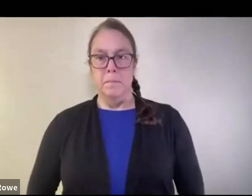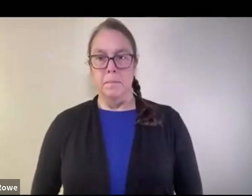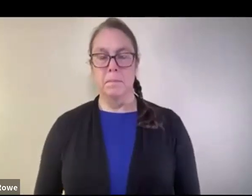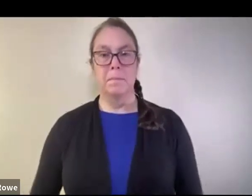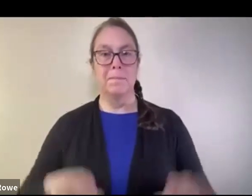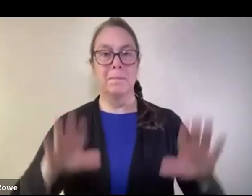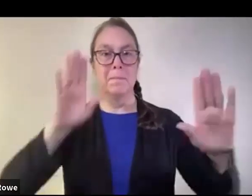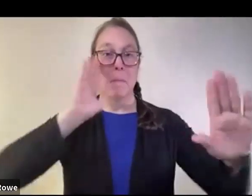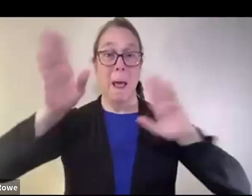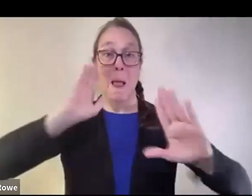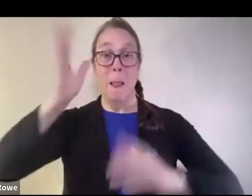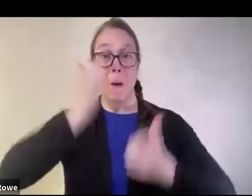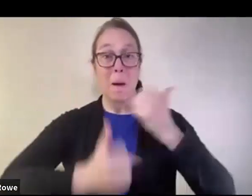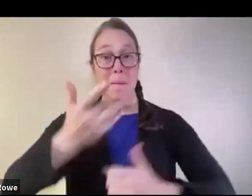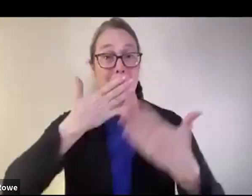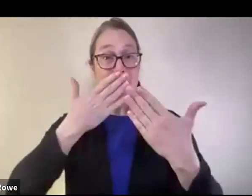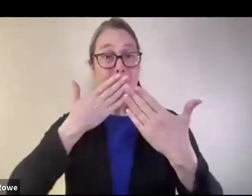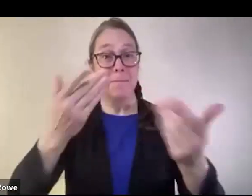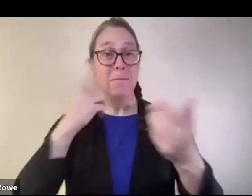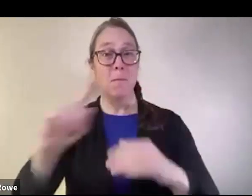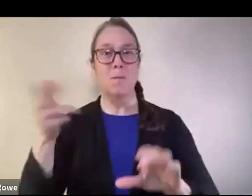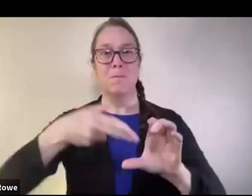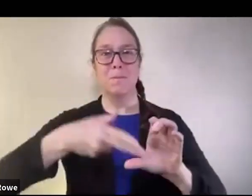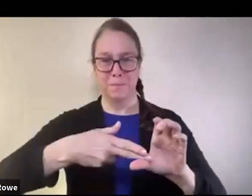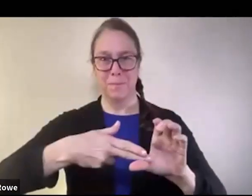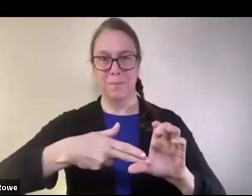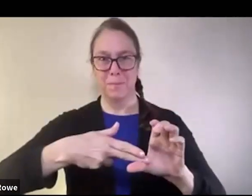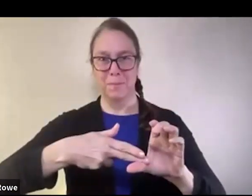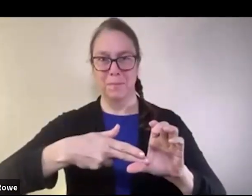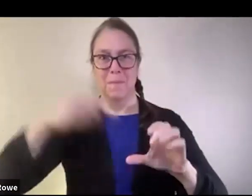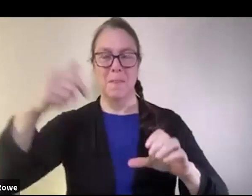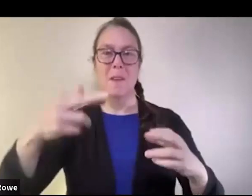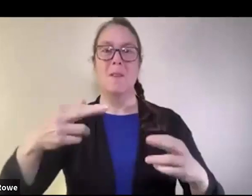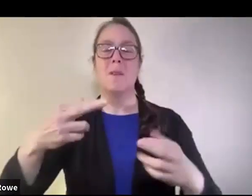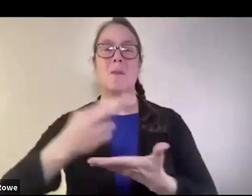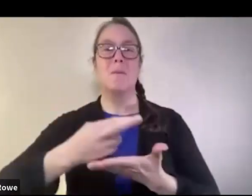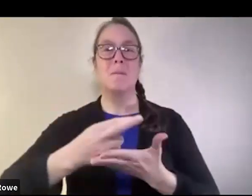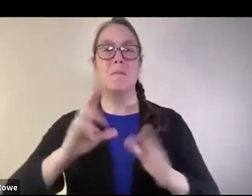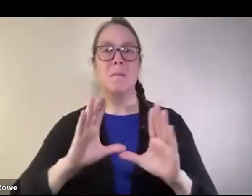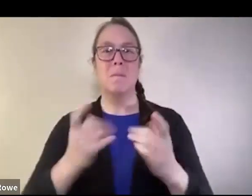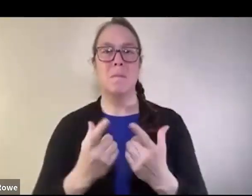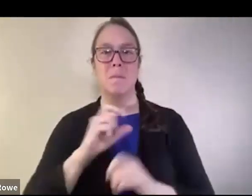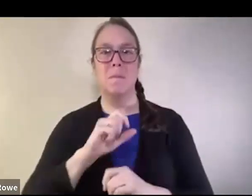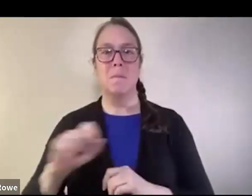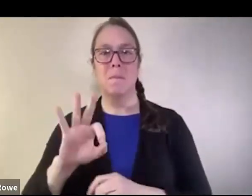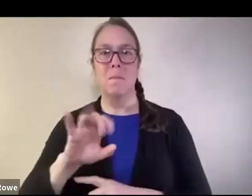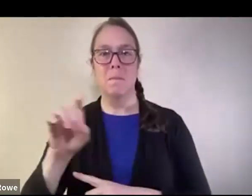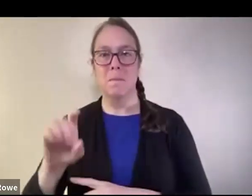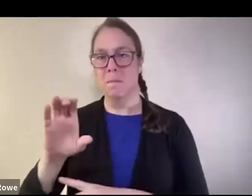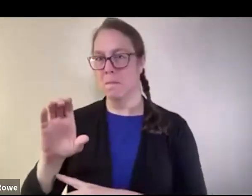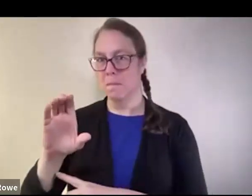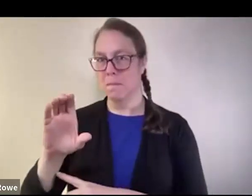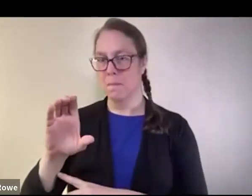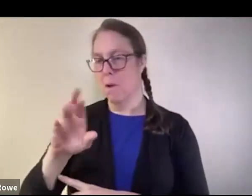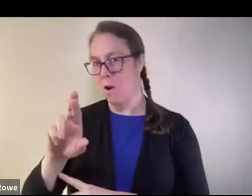Hello, everybody. Thank you very much for joining the Rehabilitation Council of Texas today. We